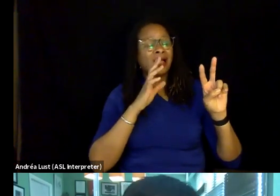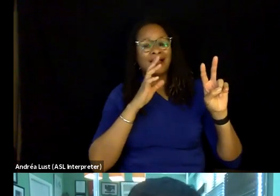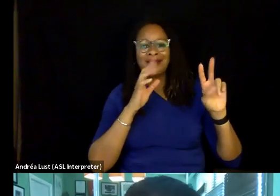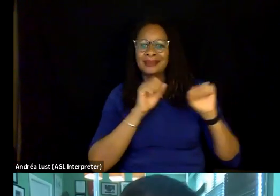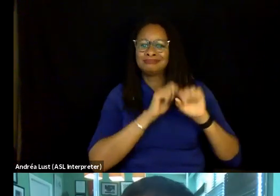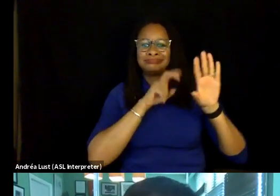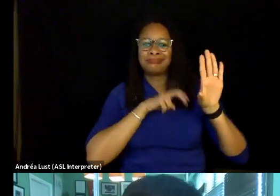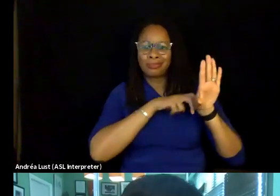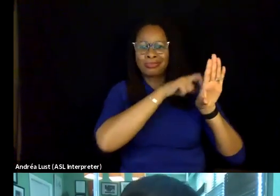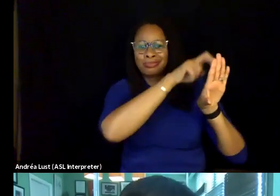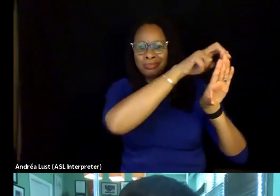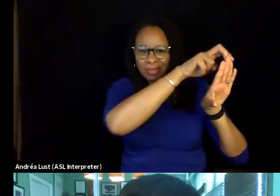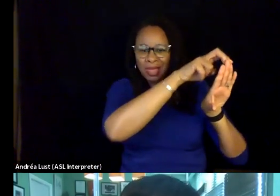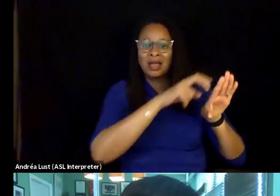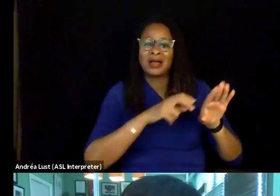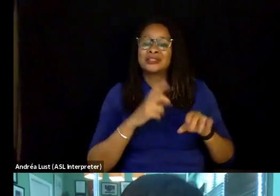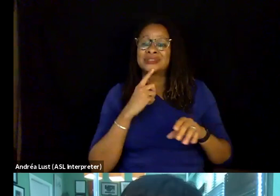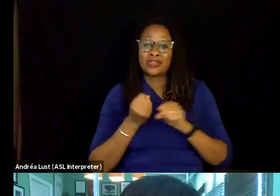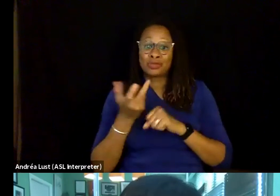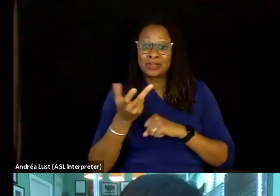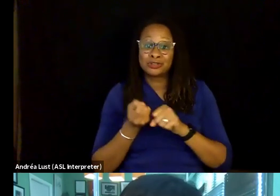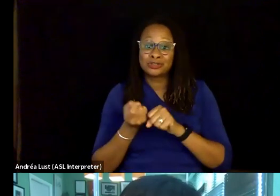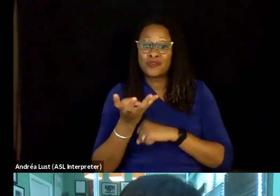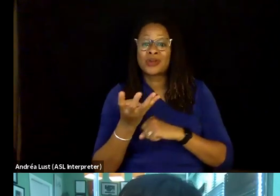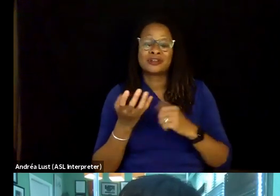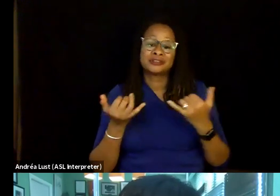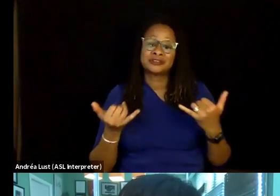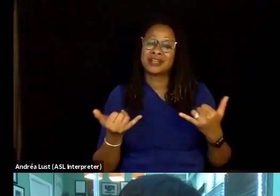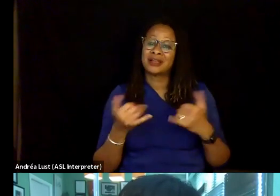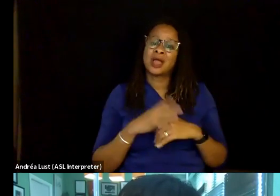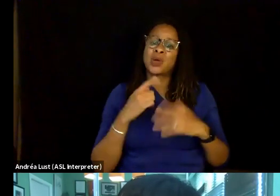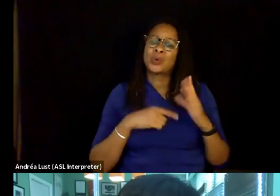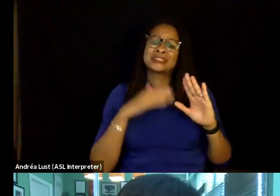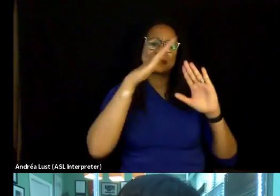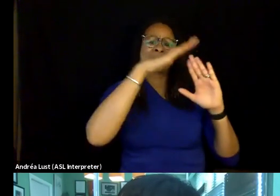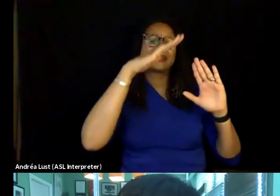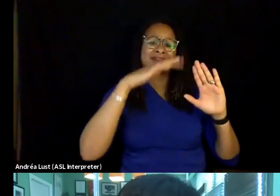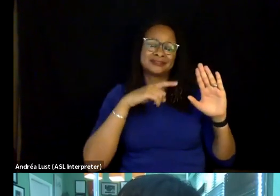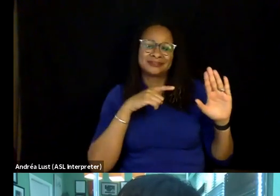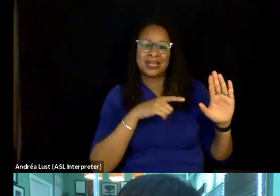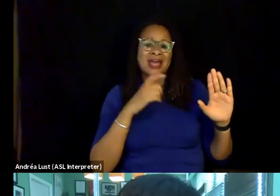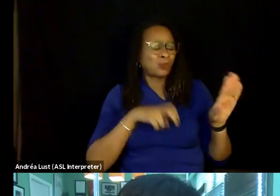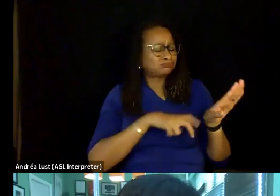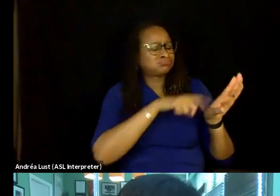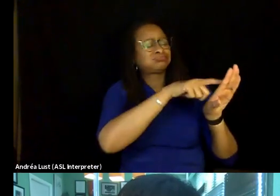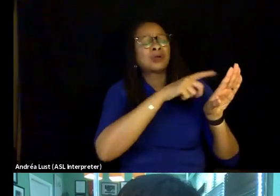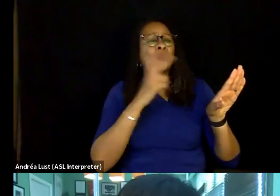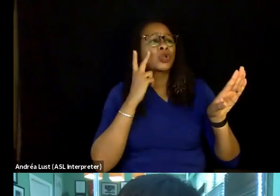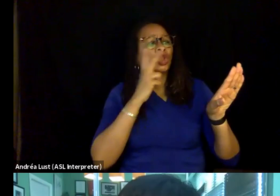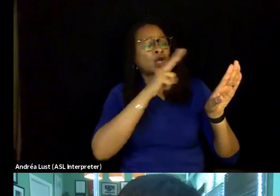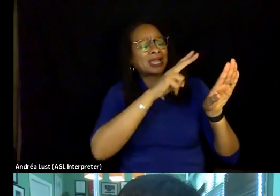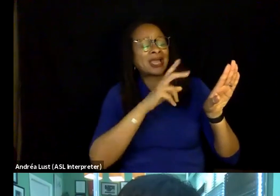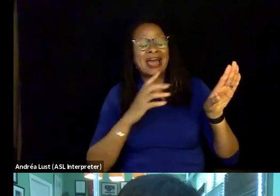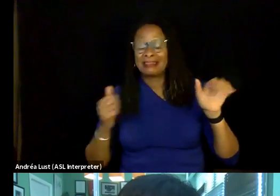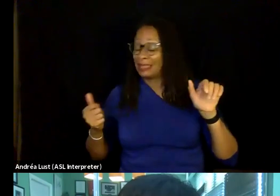like 3-4 years from now, what is the peak that you are seeing, that peak that you are climbing and that you're leading your team